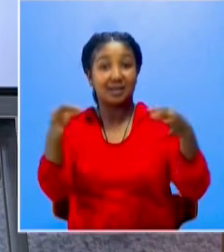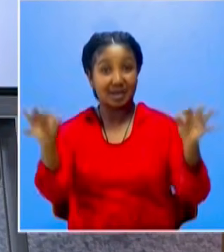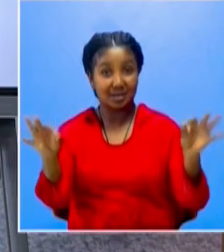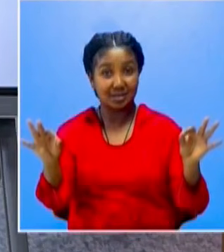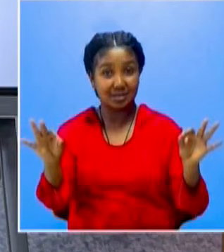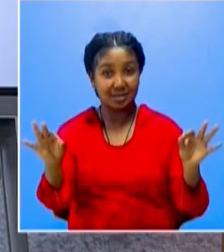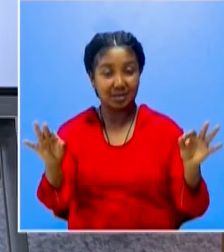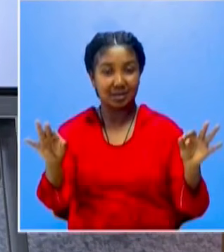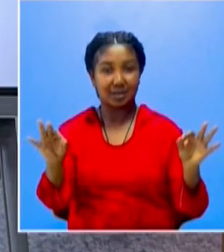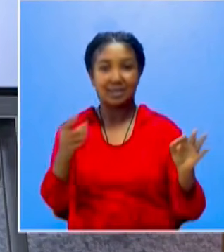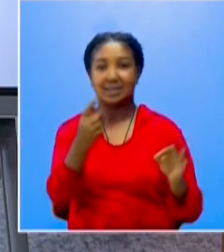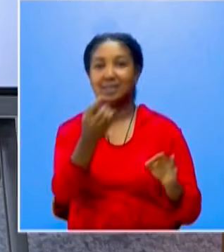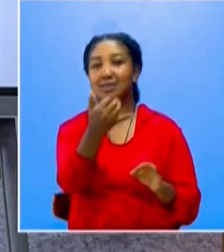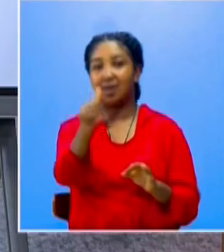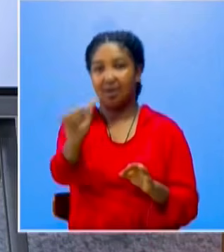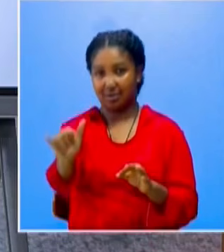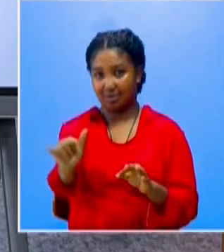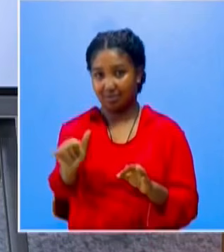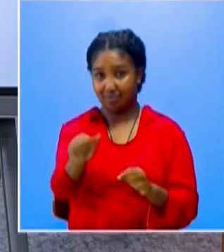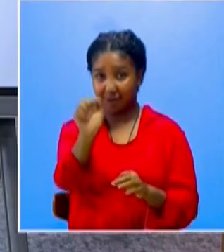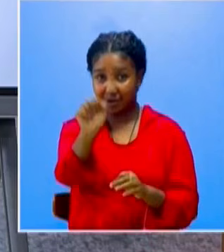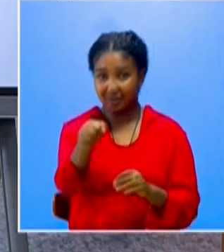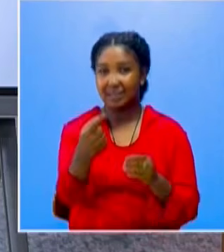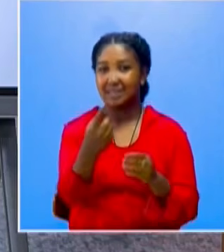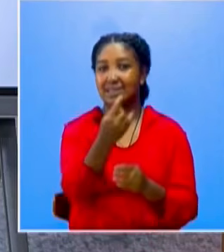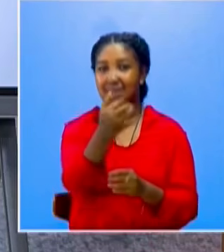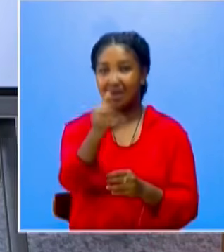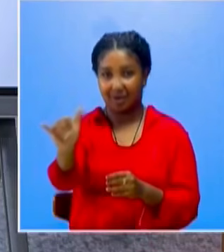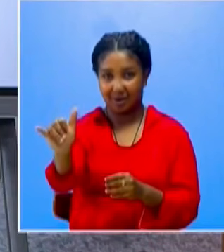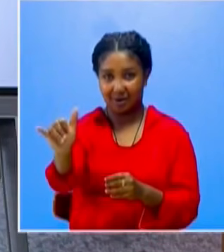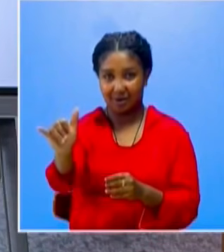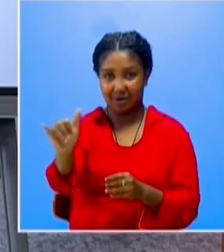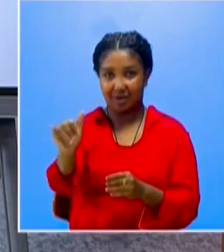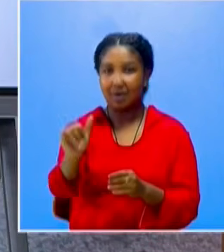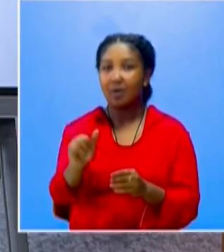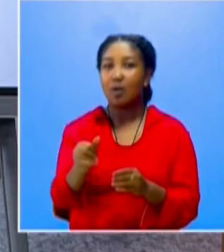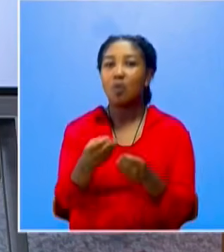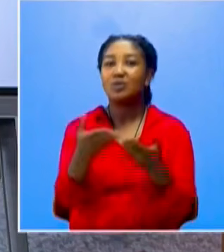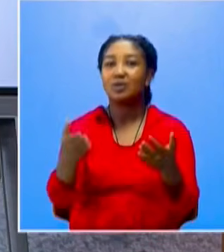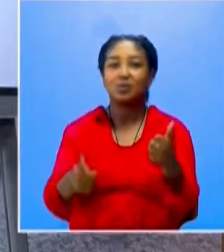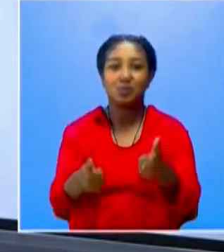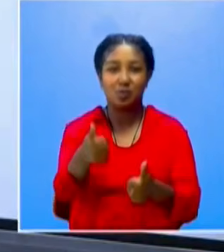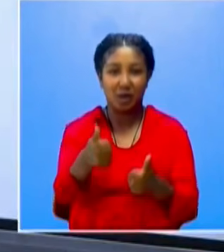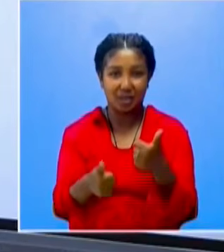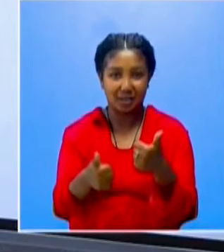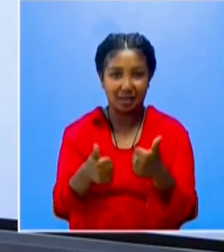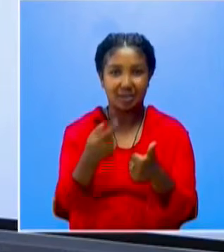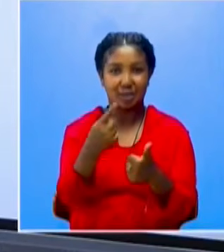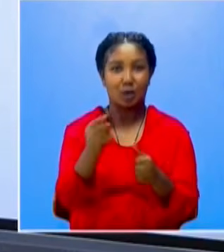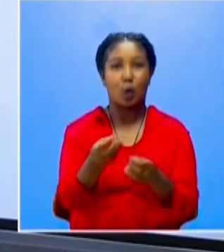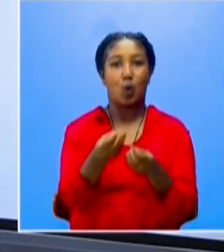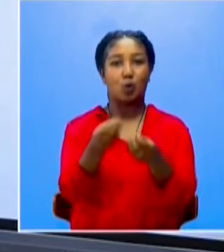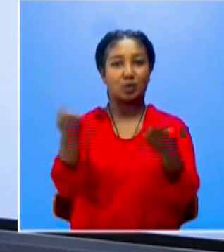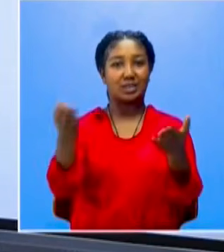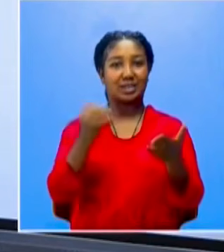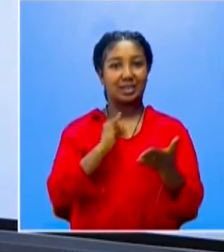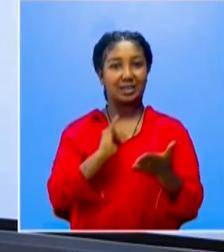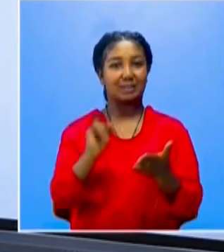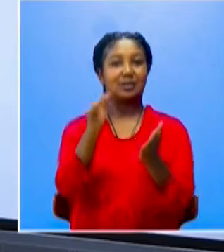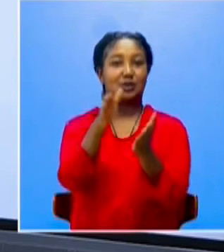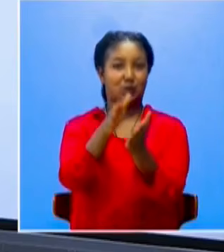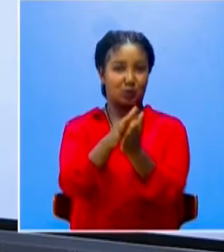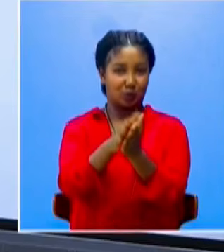is they. Very good. They, right? How about the object? The object here is the